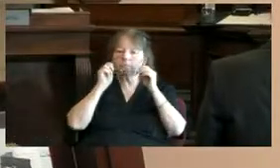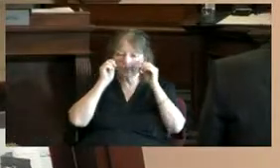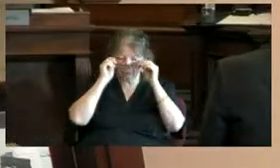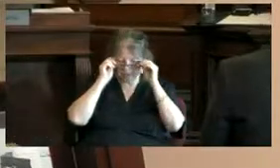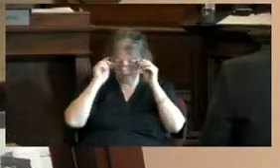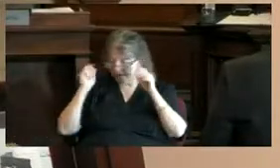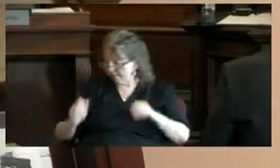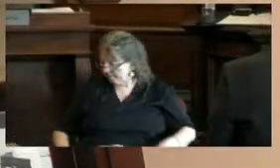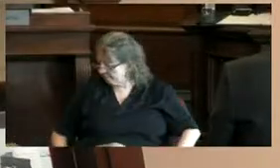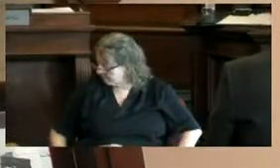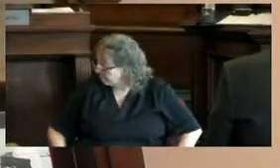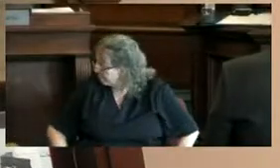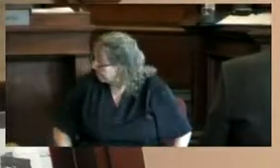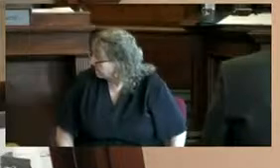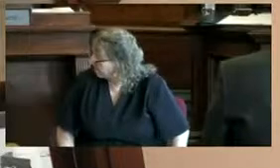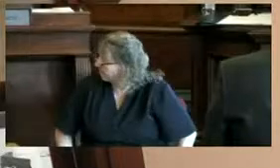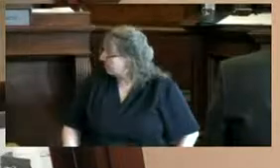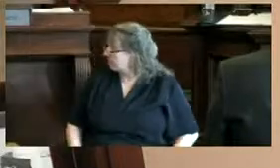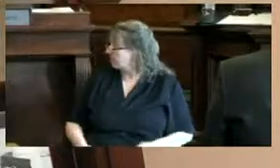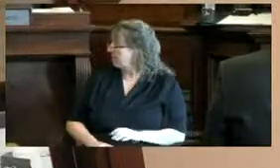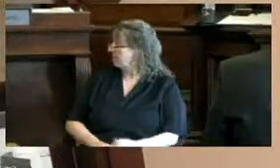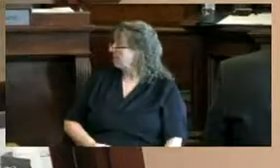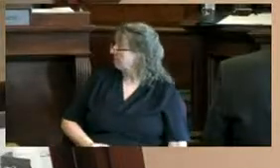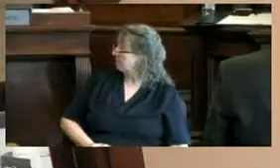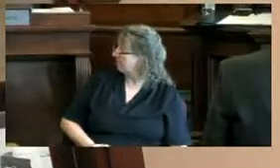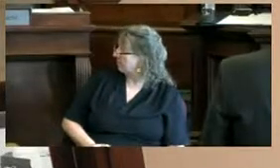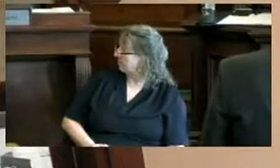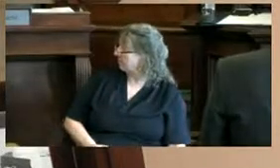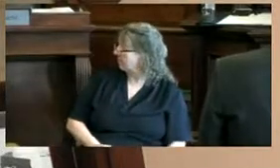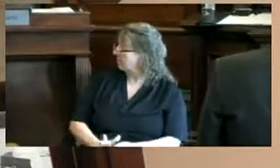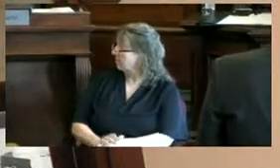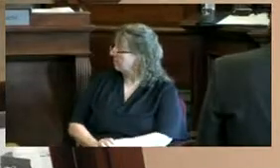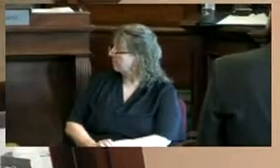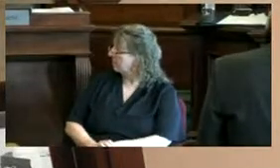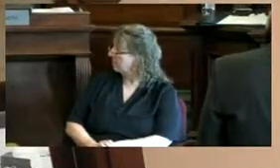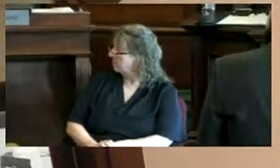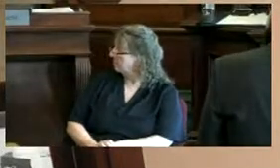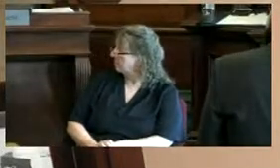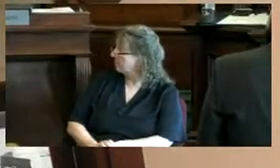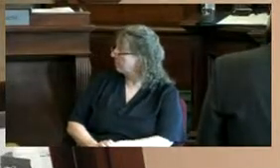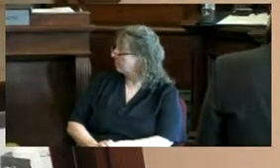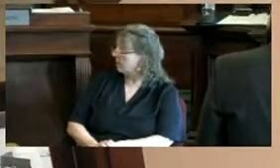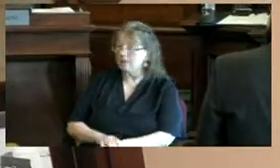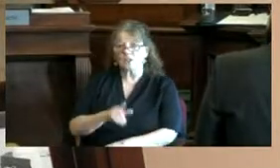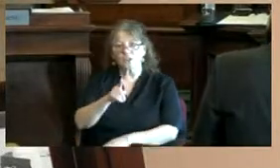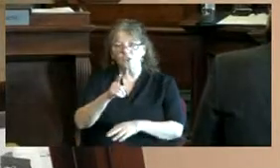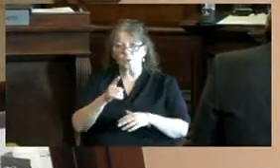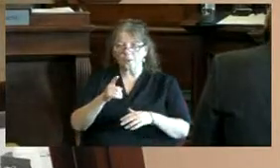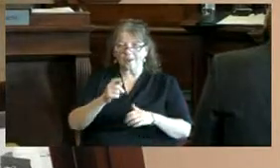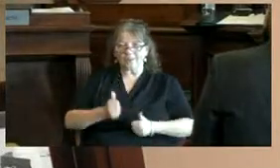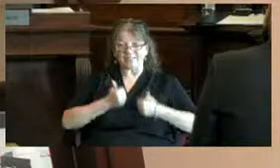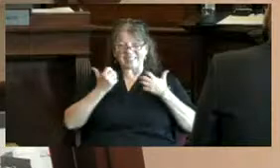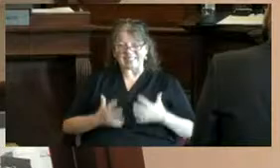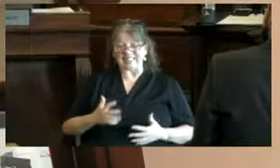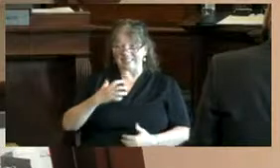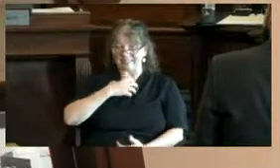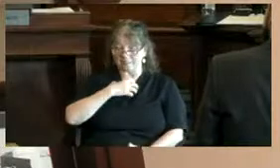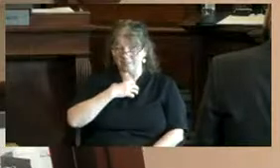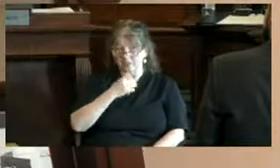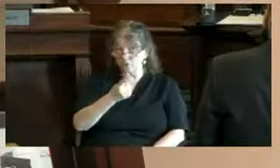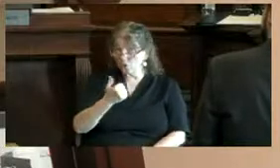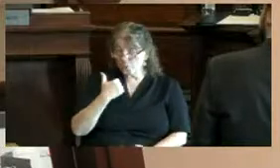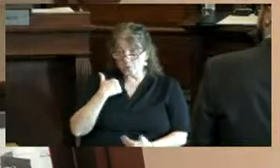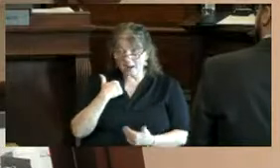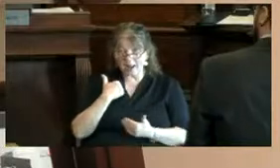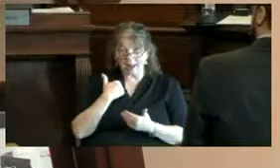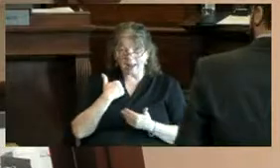I have a few questions. So first, how are you managing tenant complaints? Do you have a